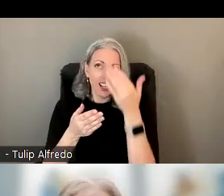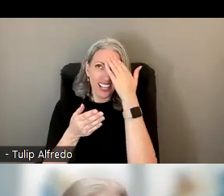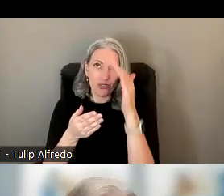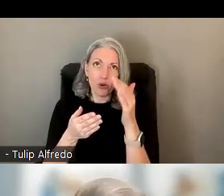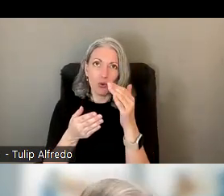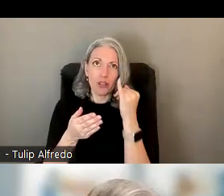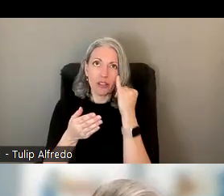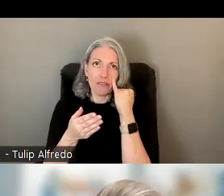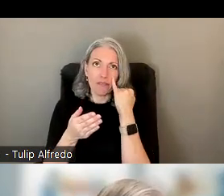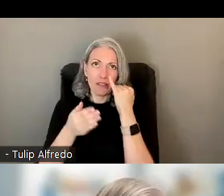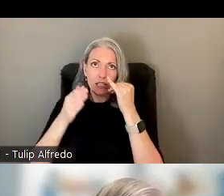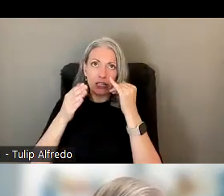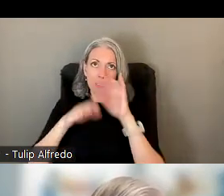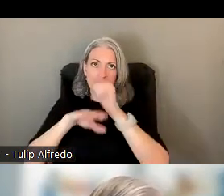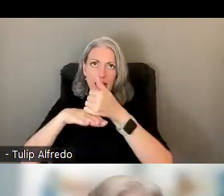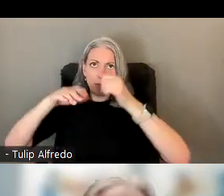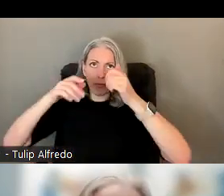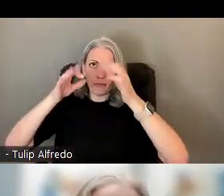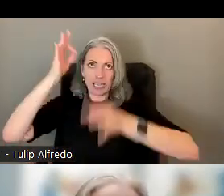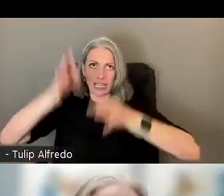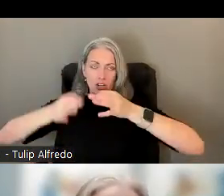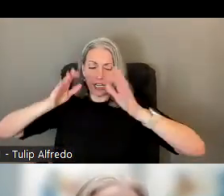for a hearing yet. But